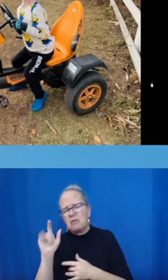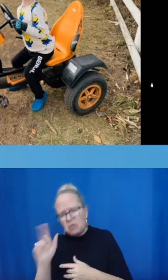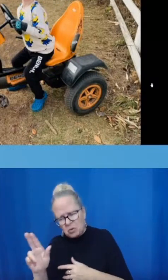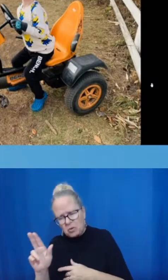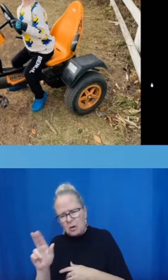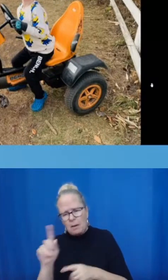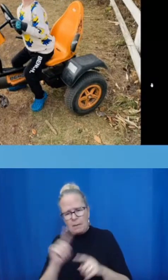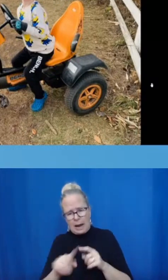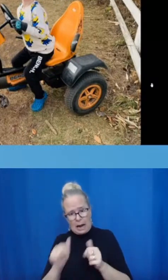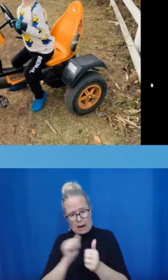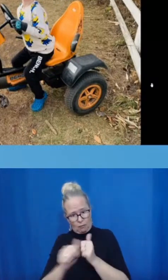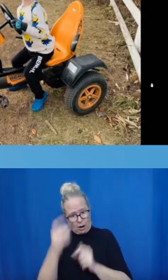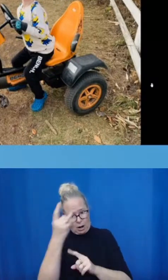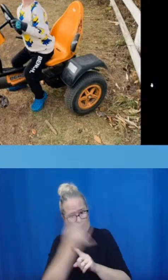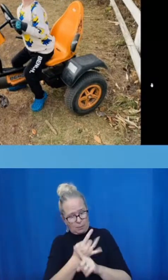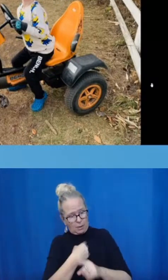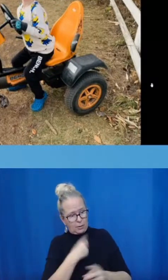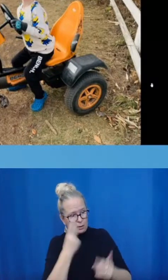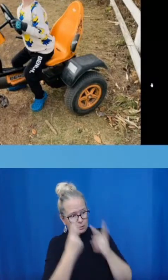if not have,